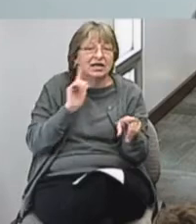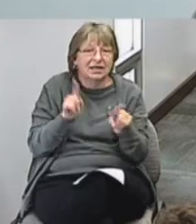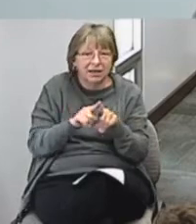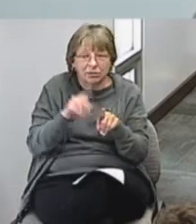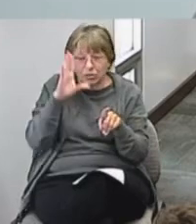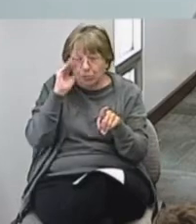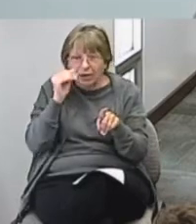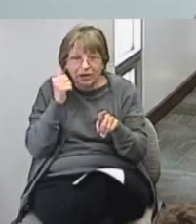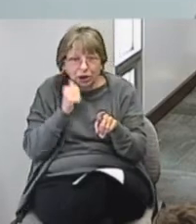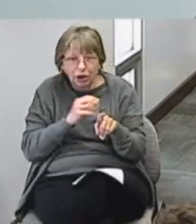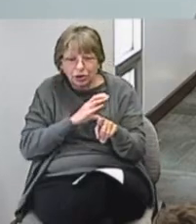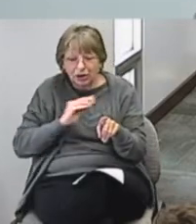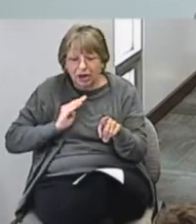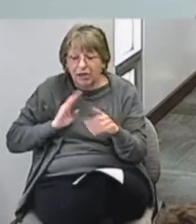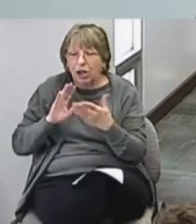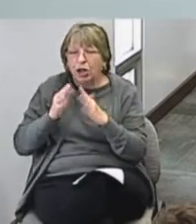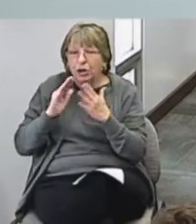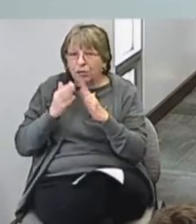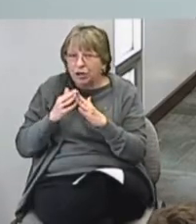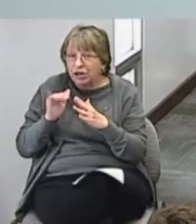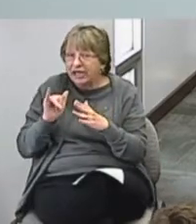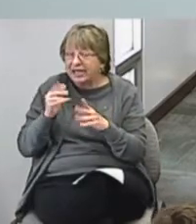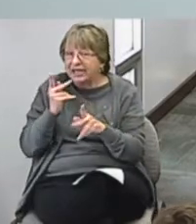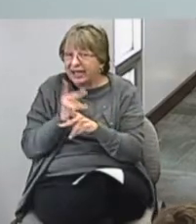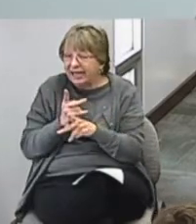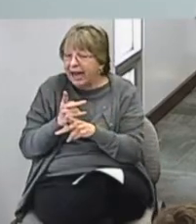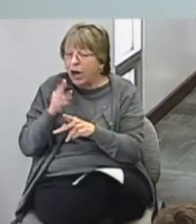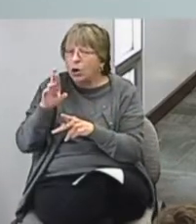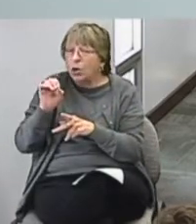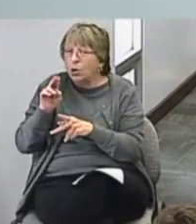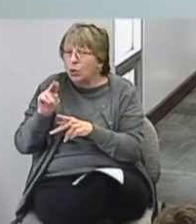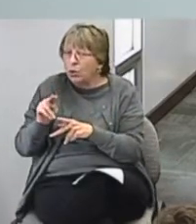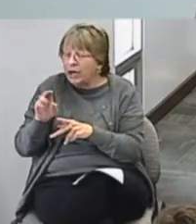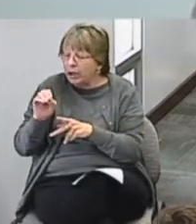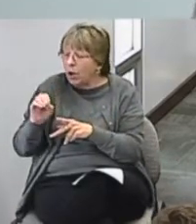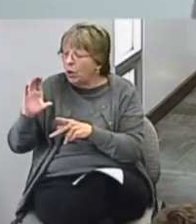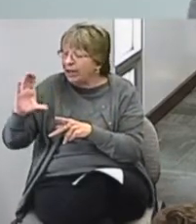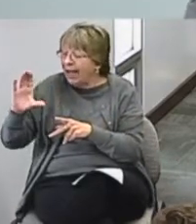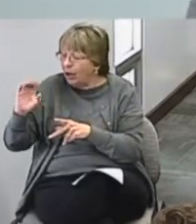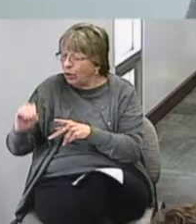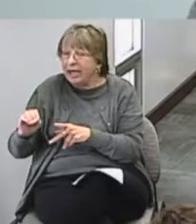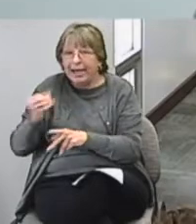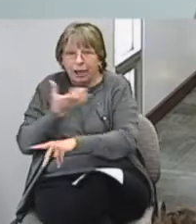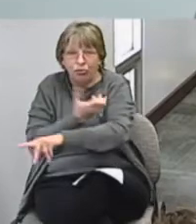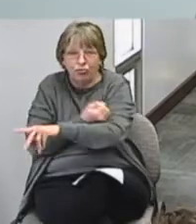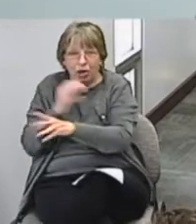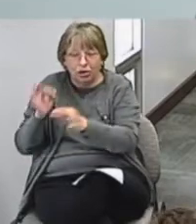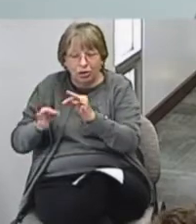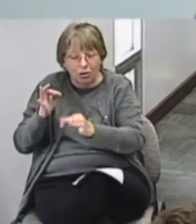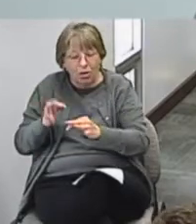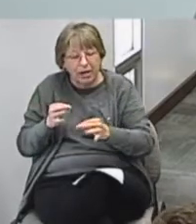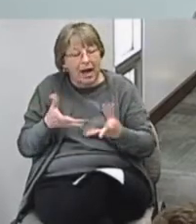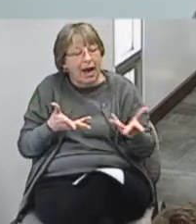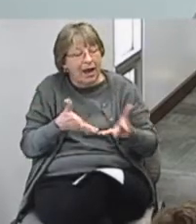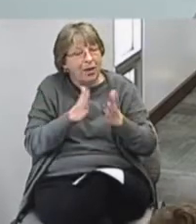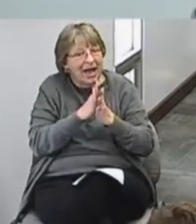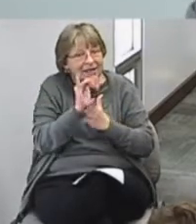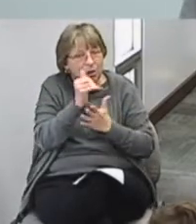Communities That Care, and the Reno County Drug Court. And we ask that you approve the staff recommendation on the agency